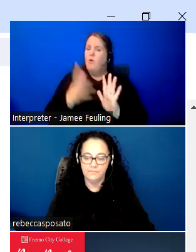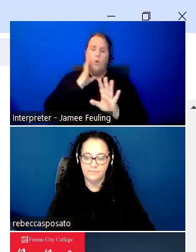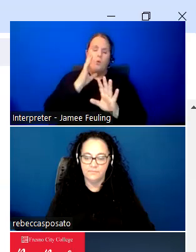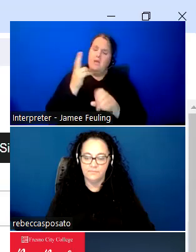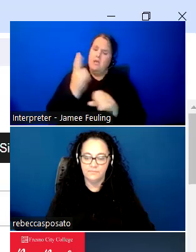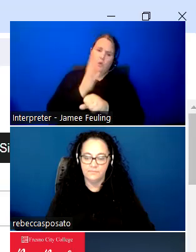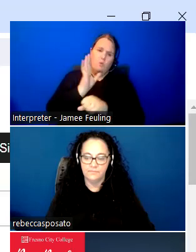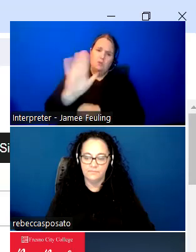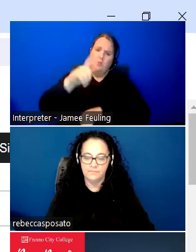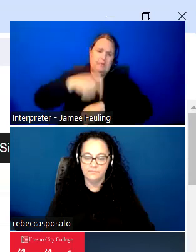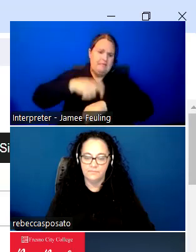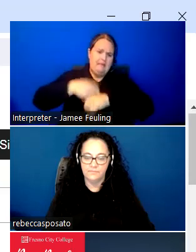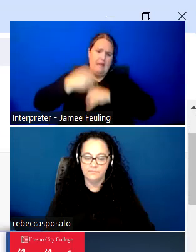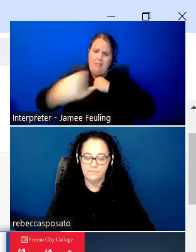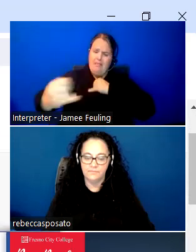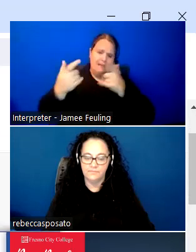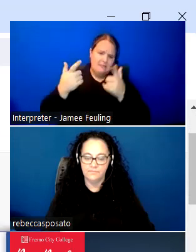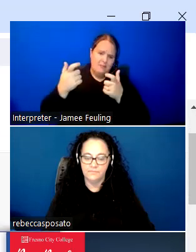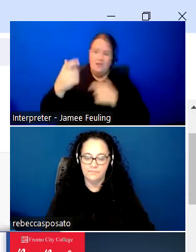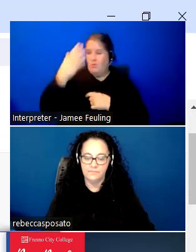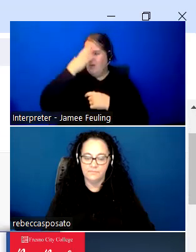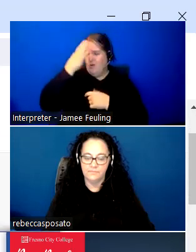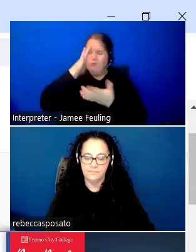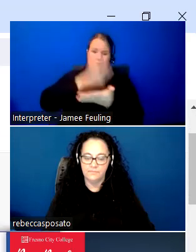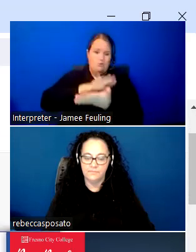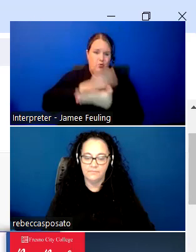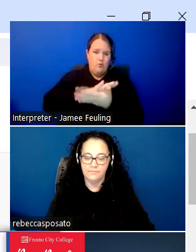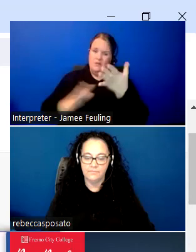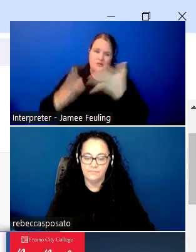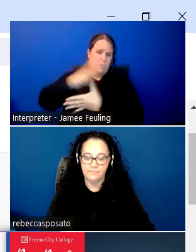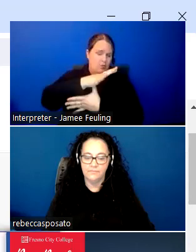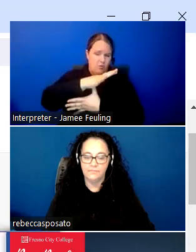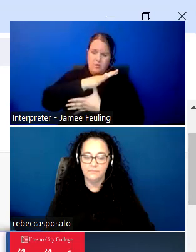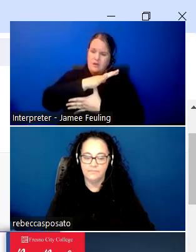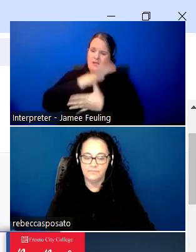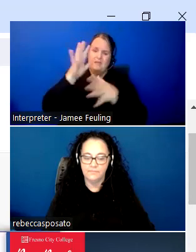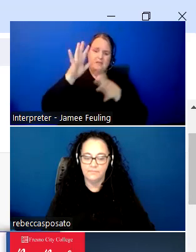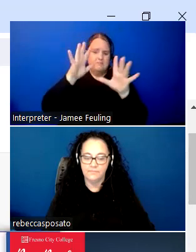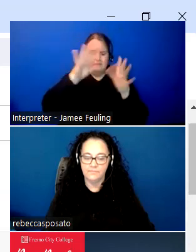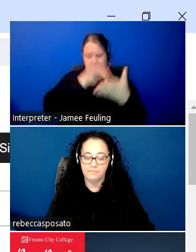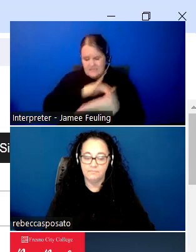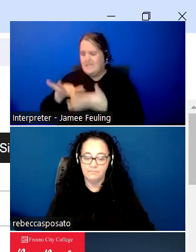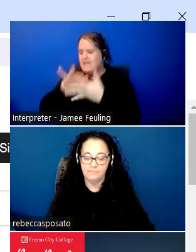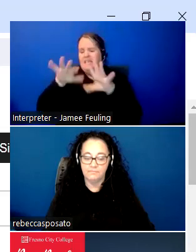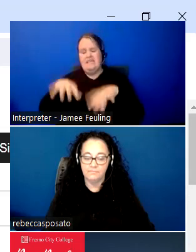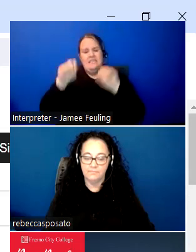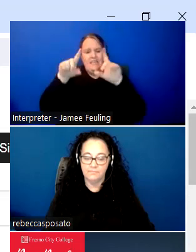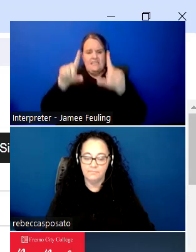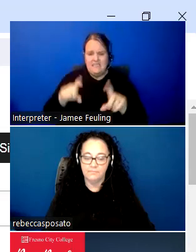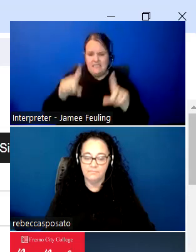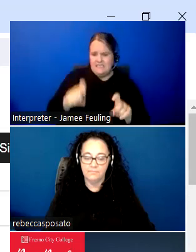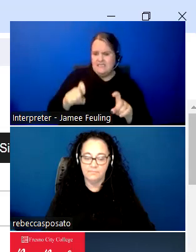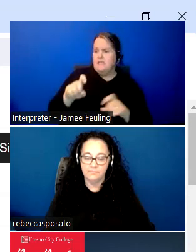that school comes first, studying and taking your exams, studying for your exams, and you may have